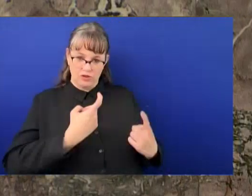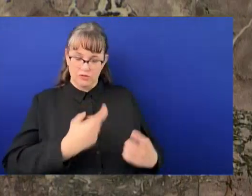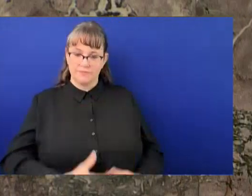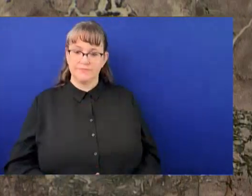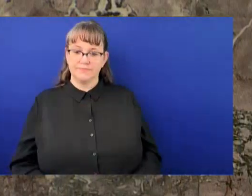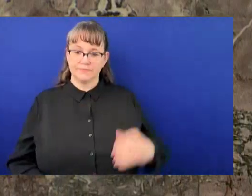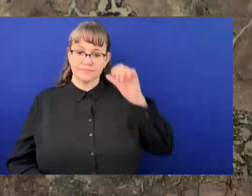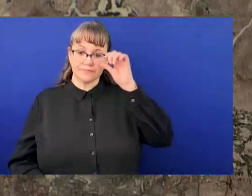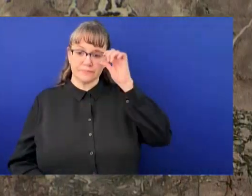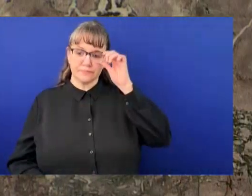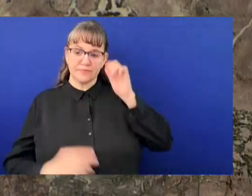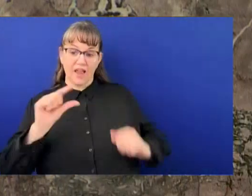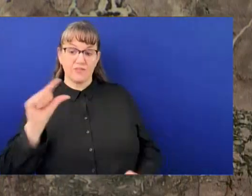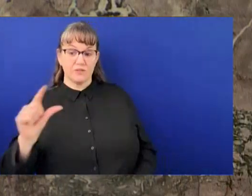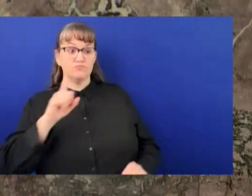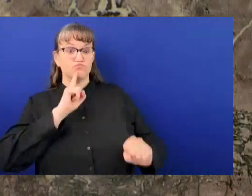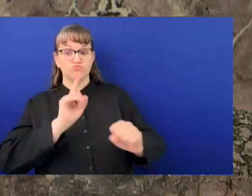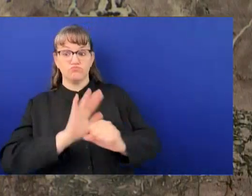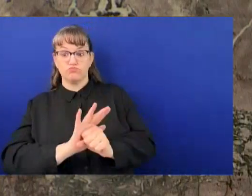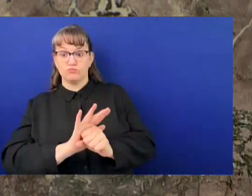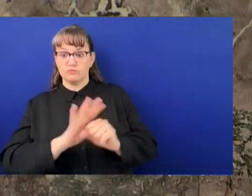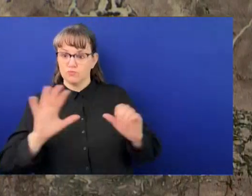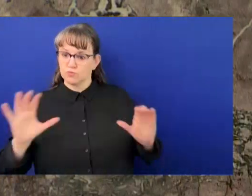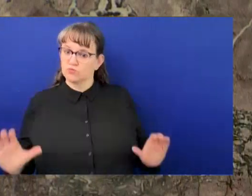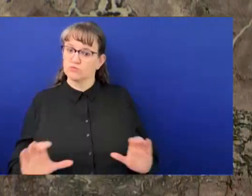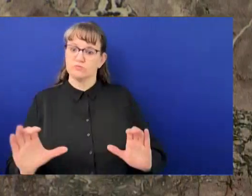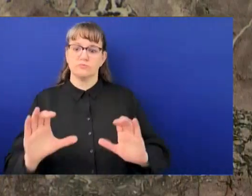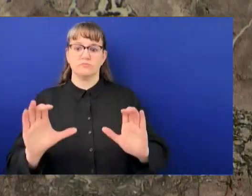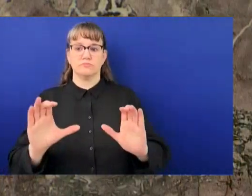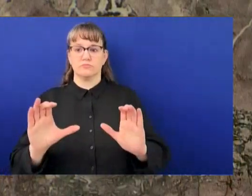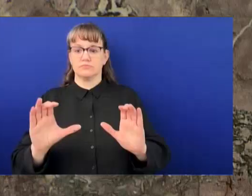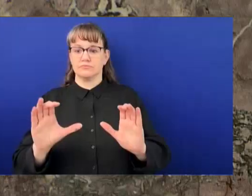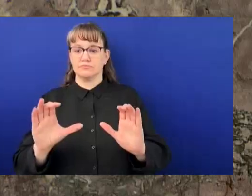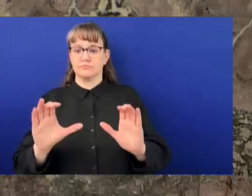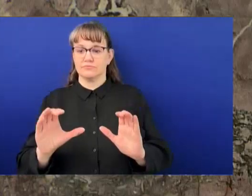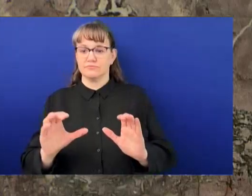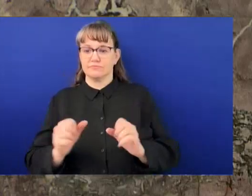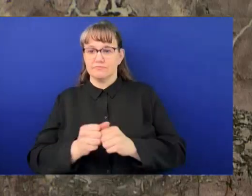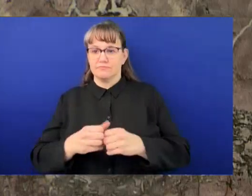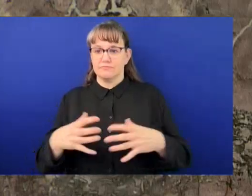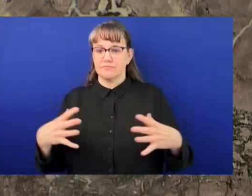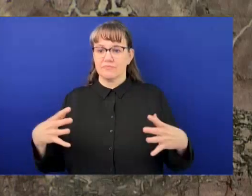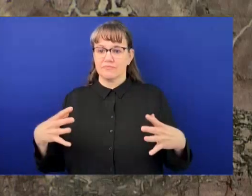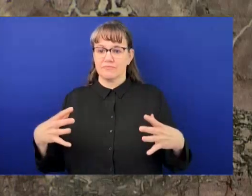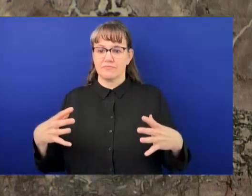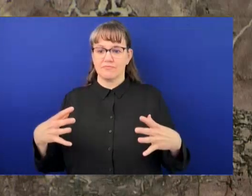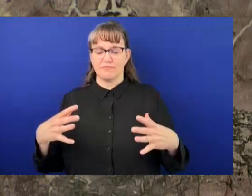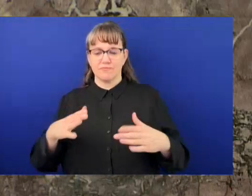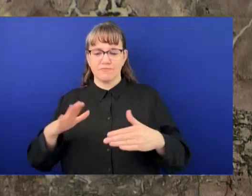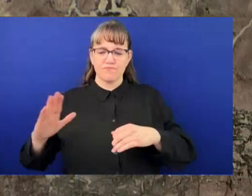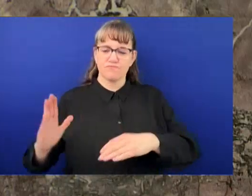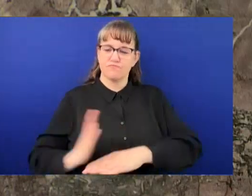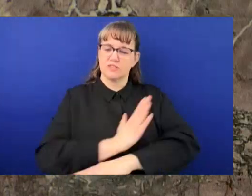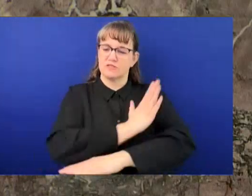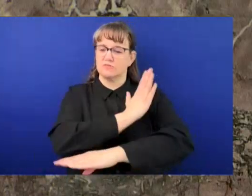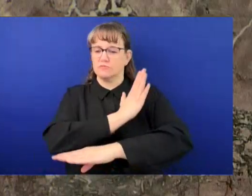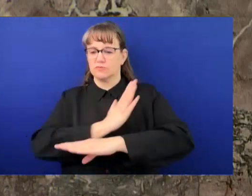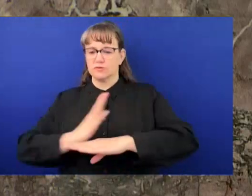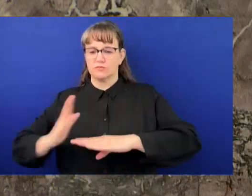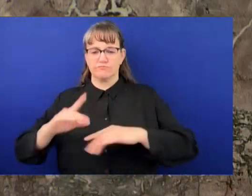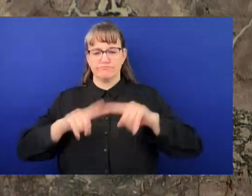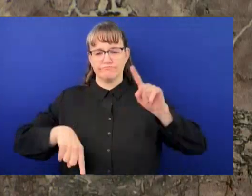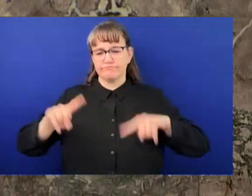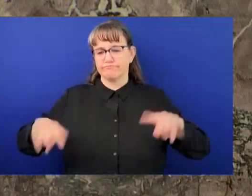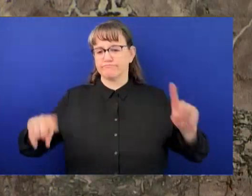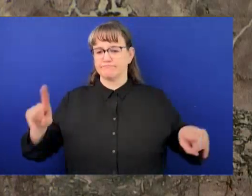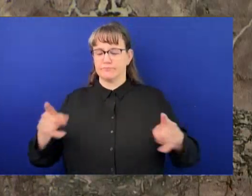can to continue to expand the full continuum of supports and services for people, from intervention and prevention through to